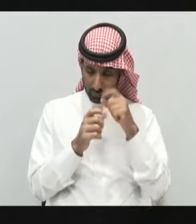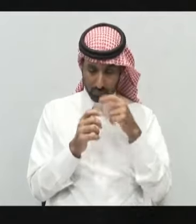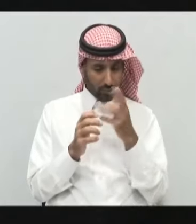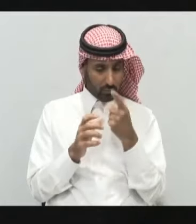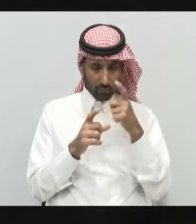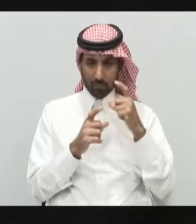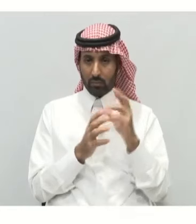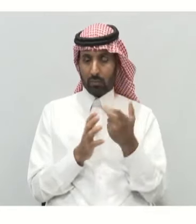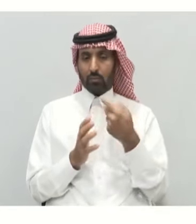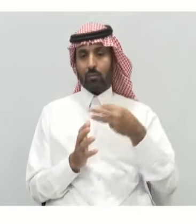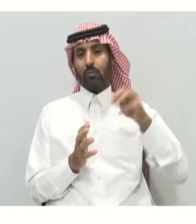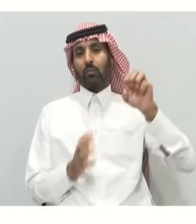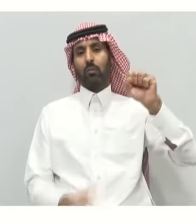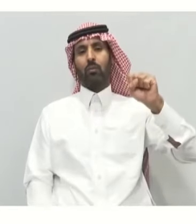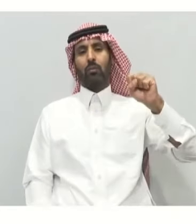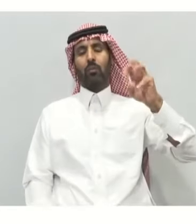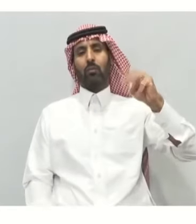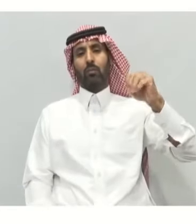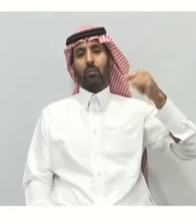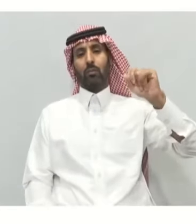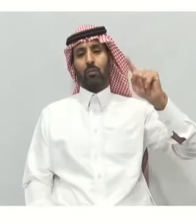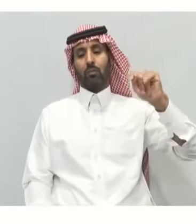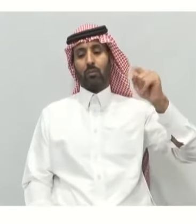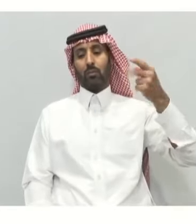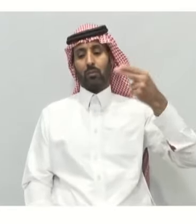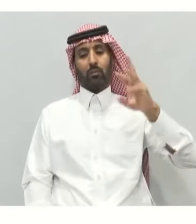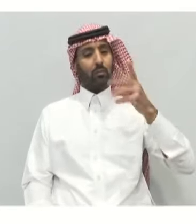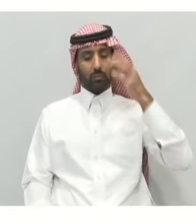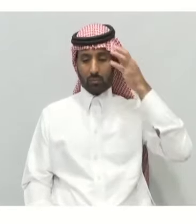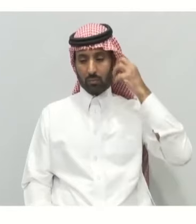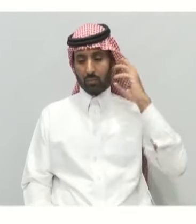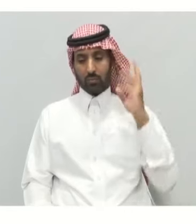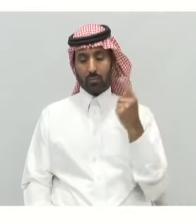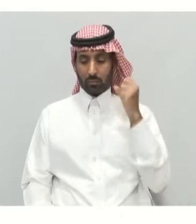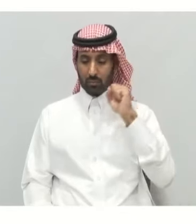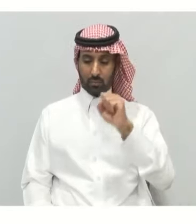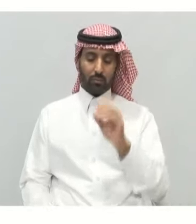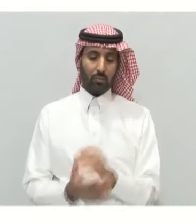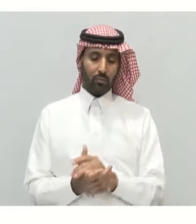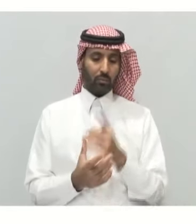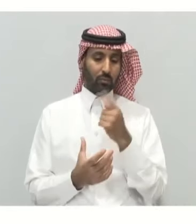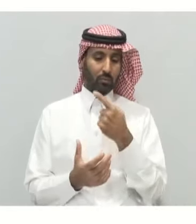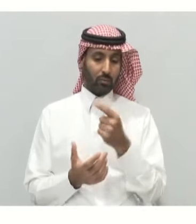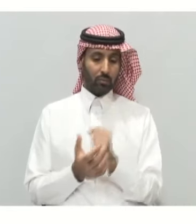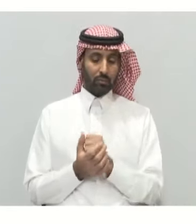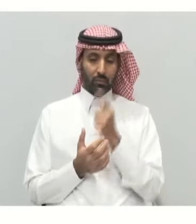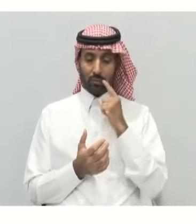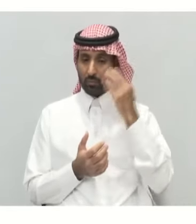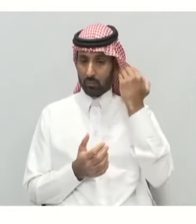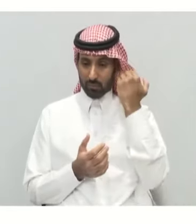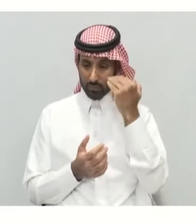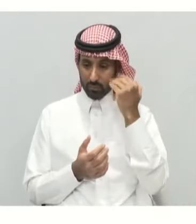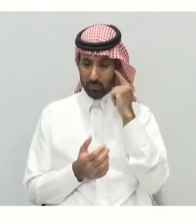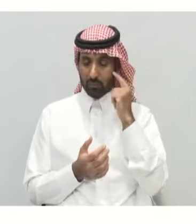Smith and tell me what kind of hair does he have. So we can say that he